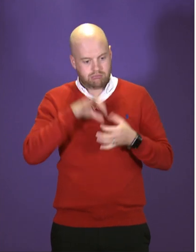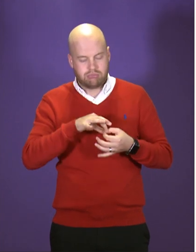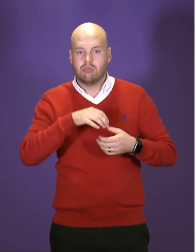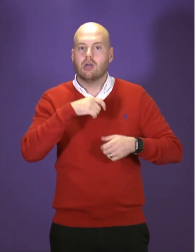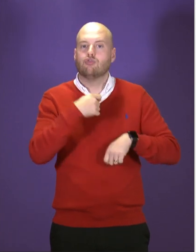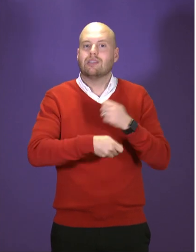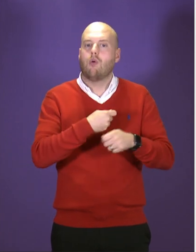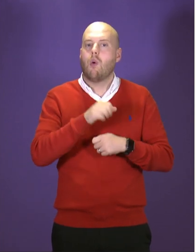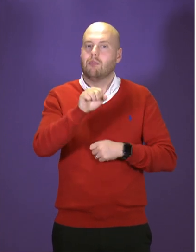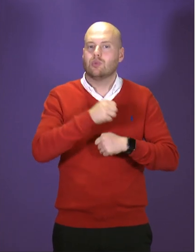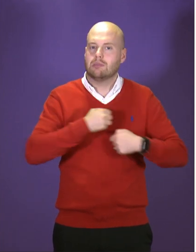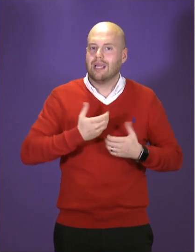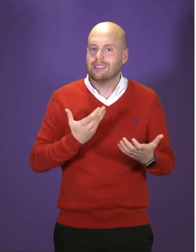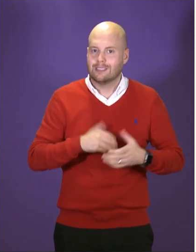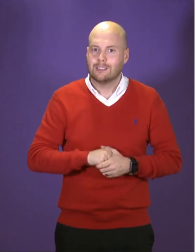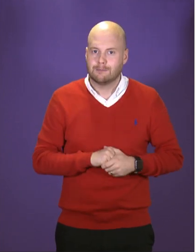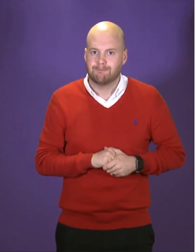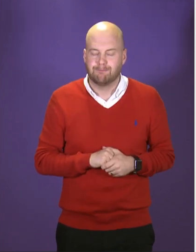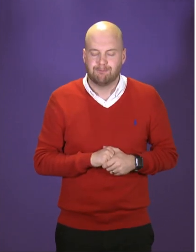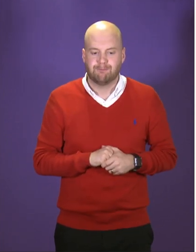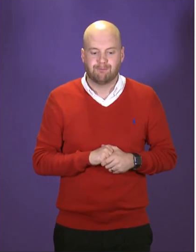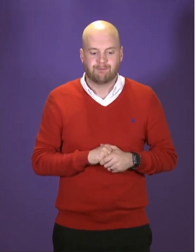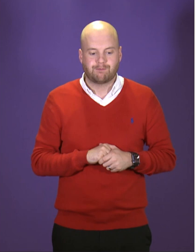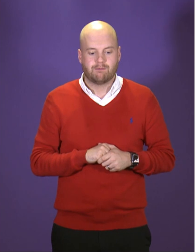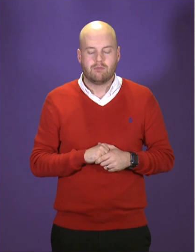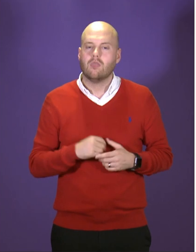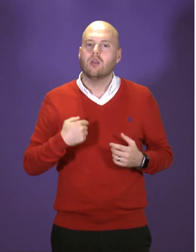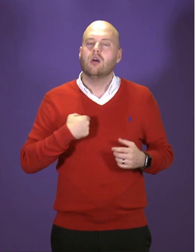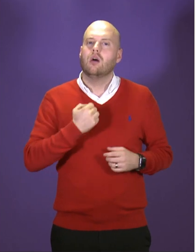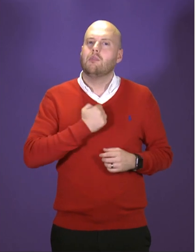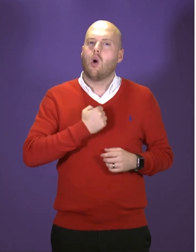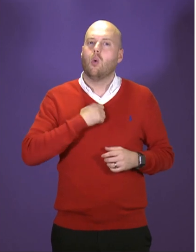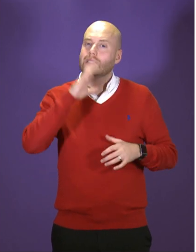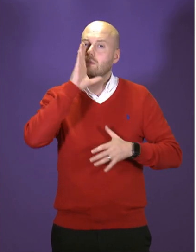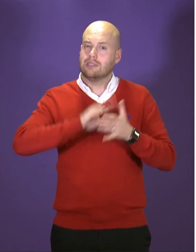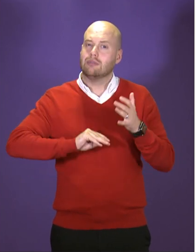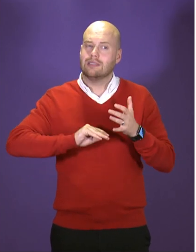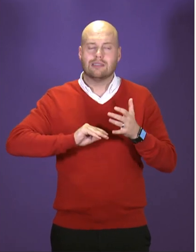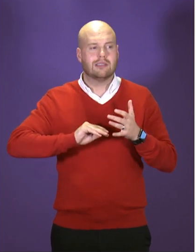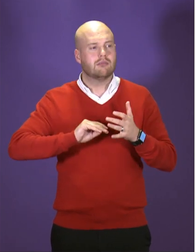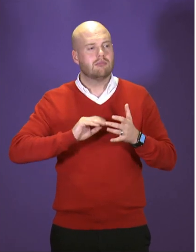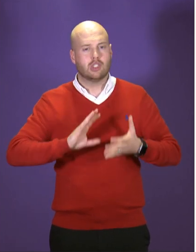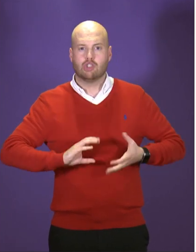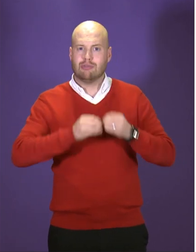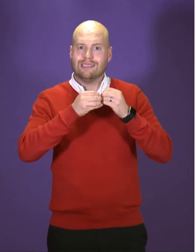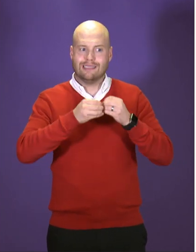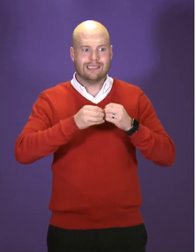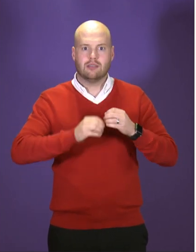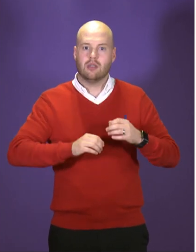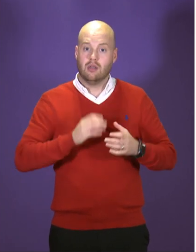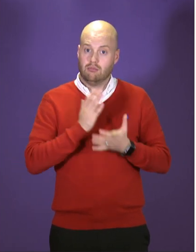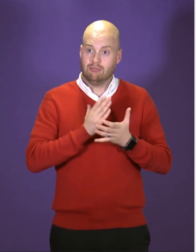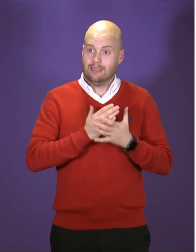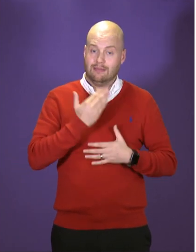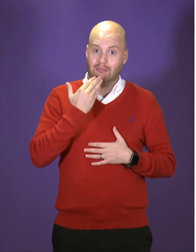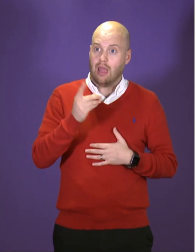it for good. My own experience in creating these platforms was actually thanks to the city of Edinburgh, which